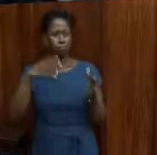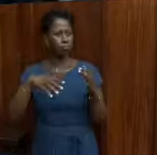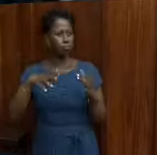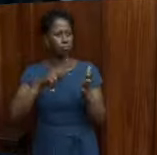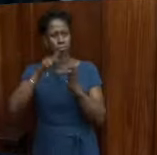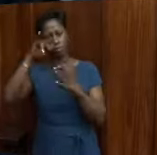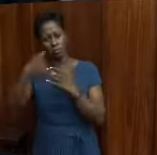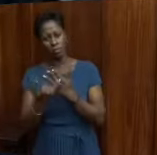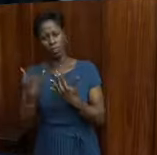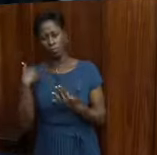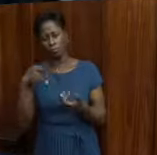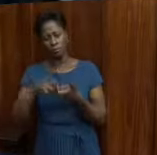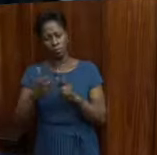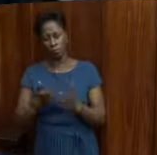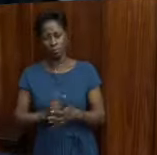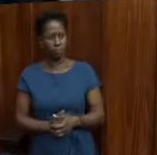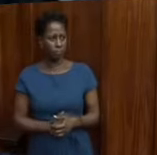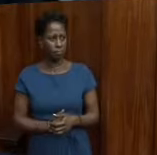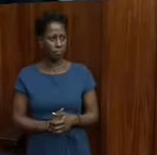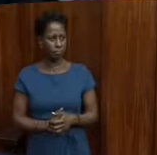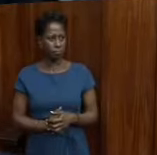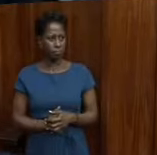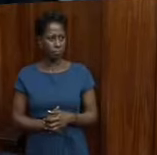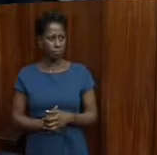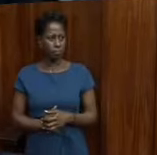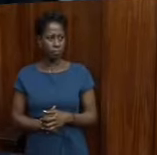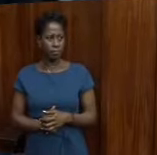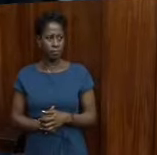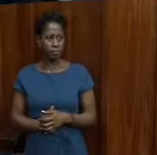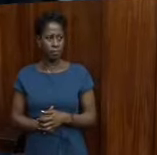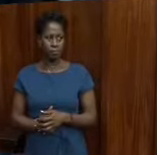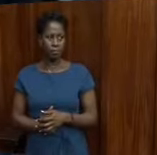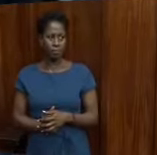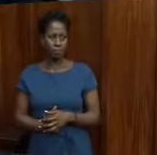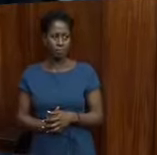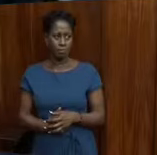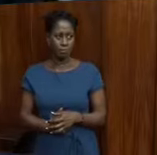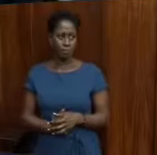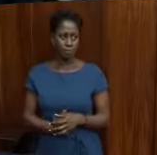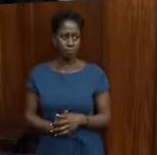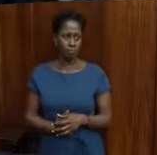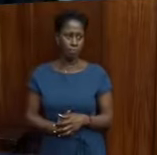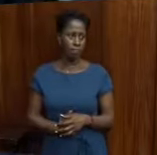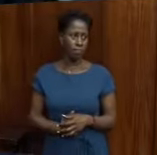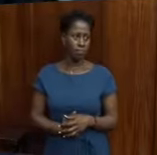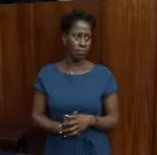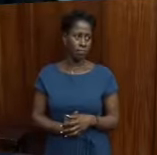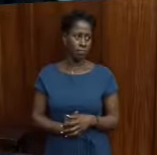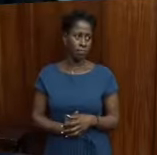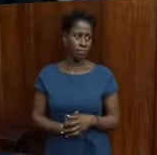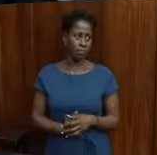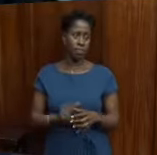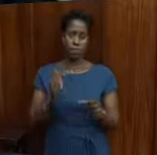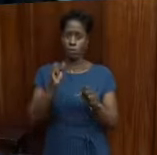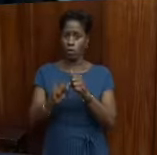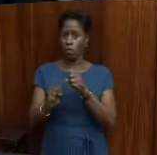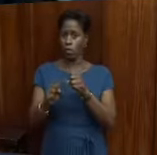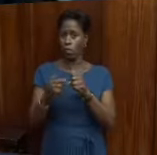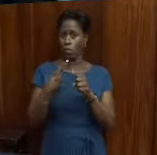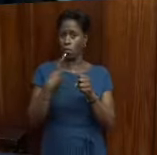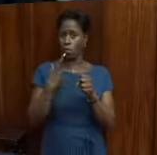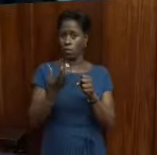passports. Mr. Speaker, this essentially means that the attractiveness of the St. Lucian passport in allowing visa-free